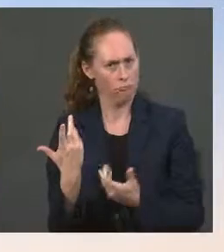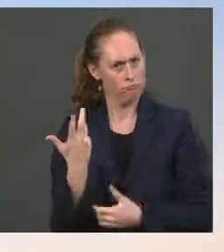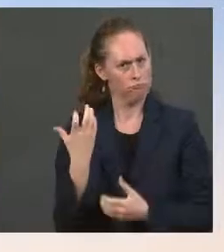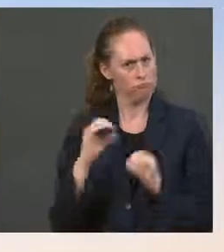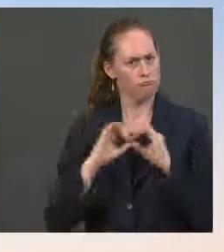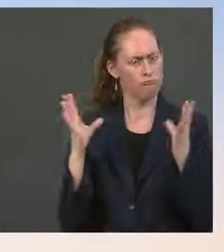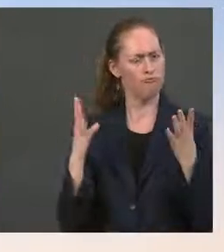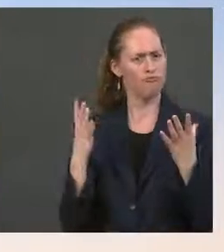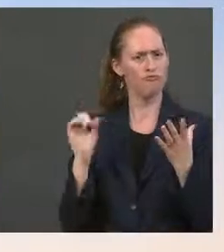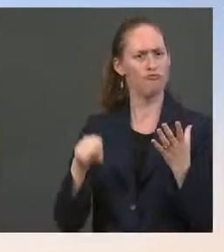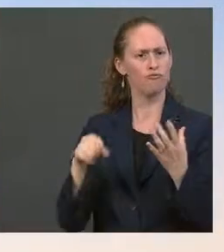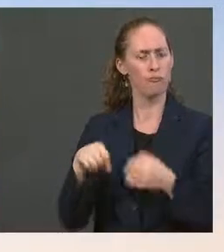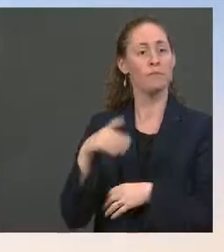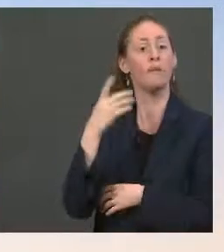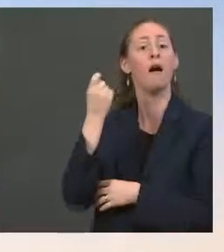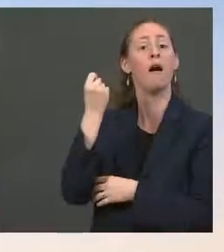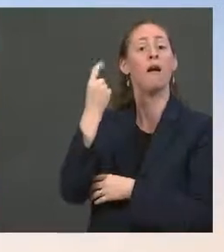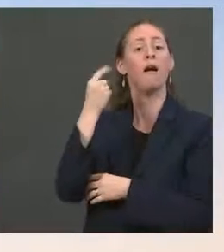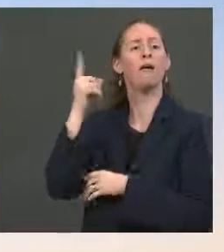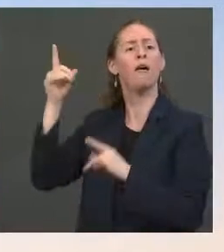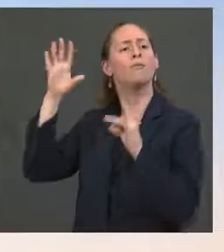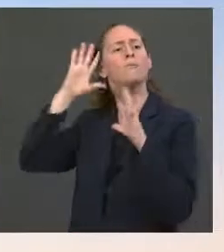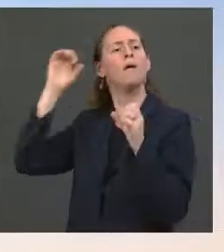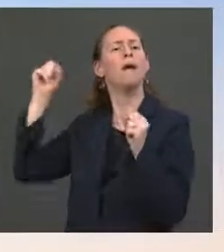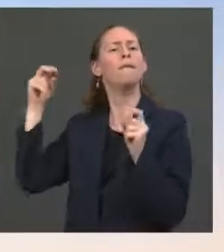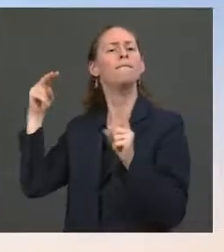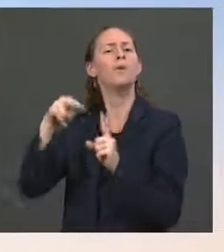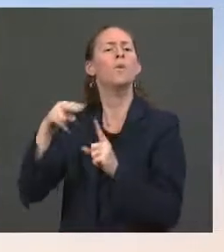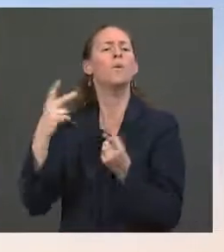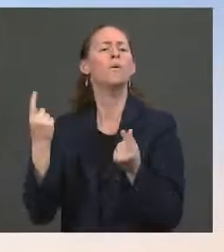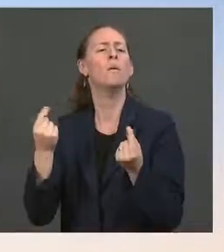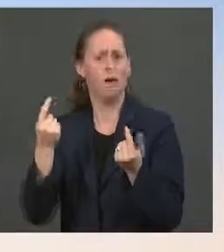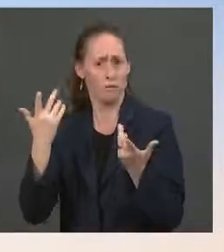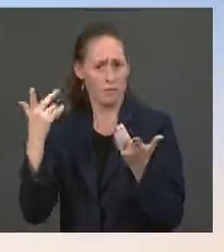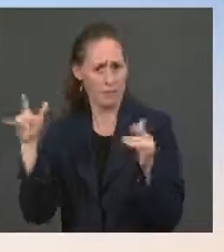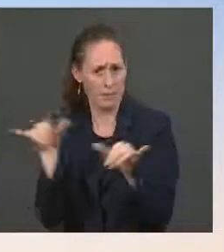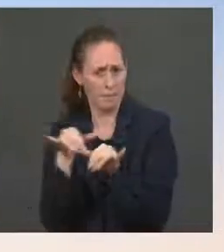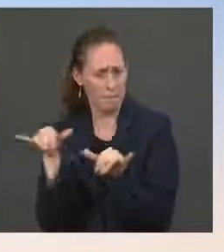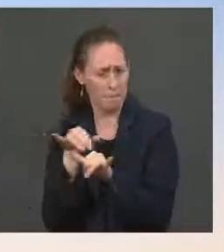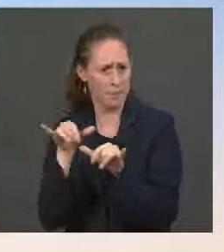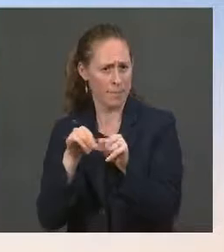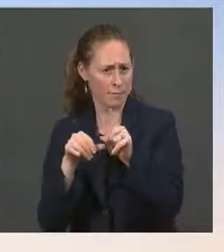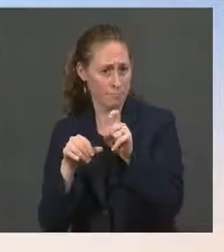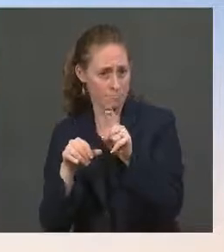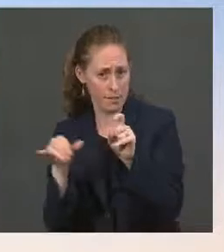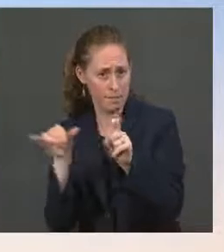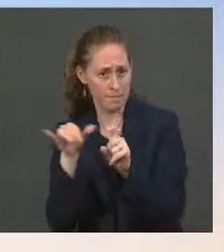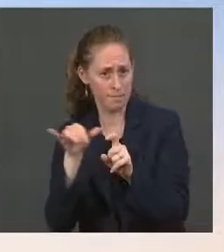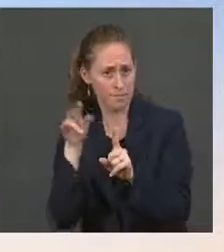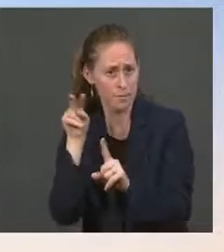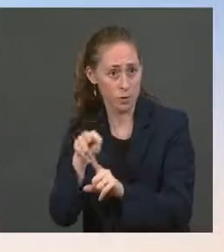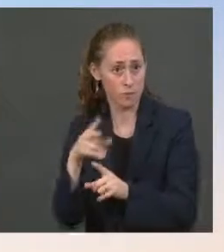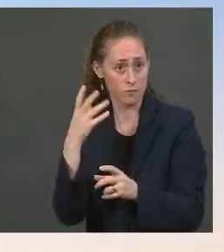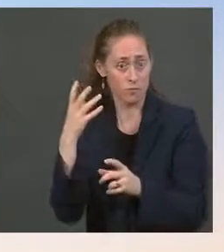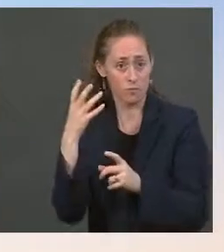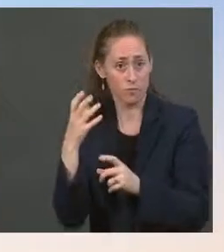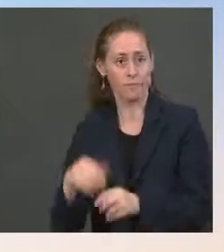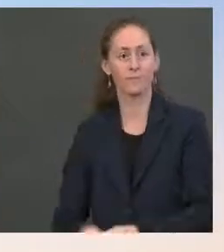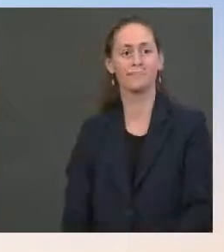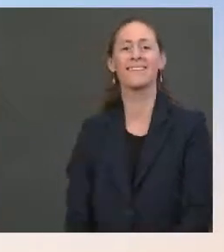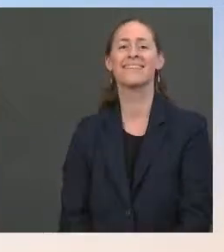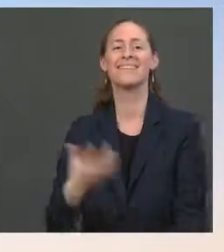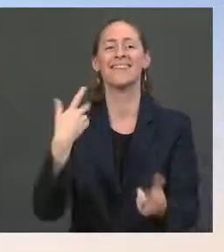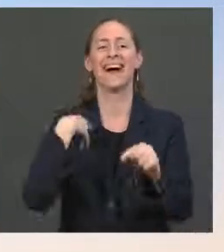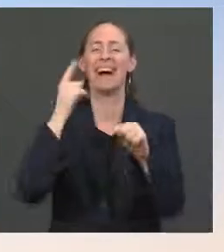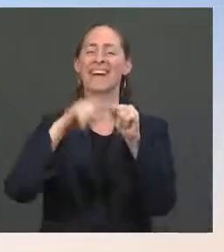Where does the president stand on inclusion of a Hyde Amendment in the reconciliation bill? Well, I'm not going to negotiate the package from here,